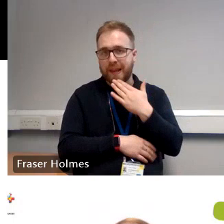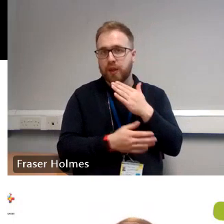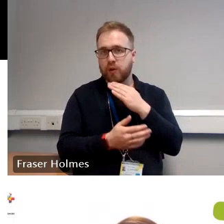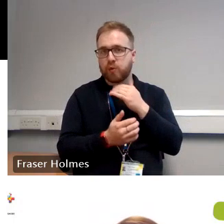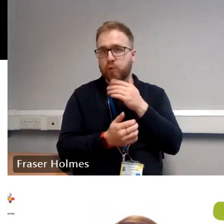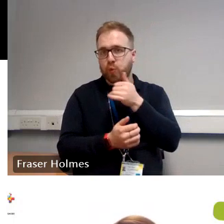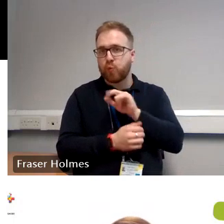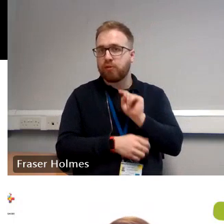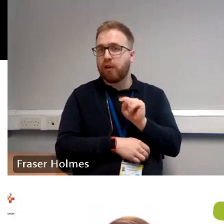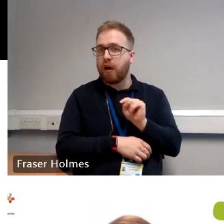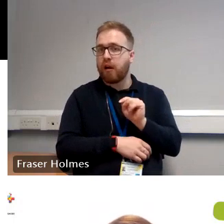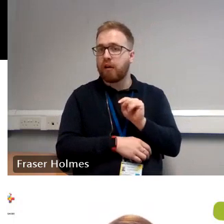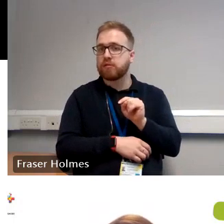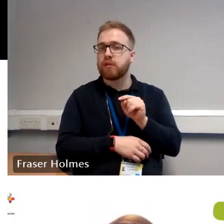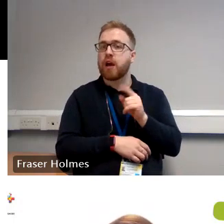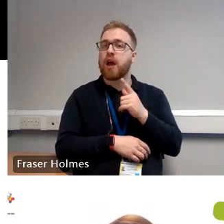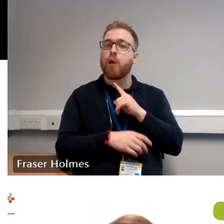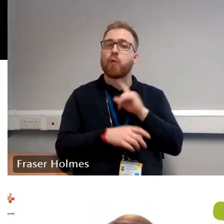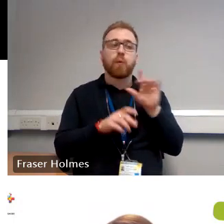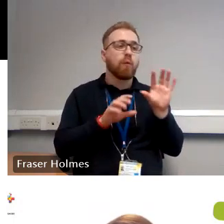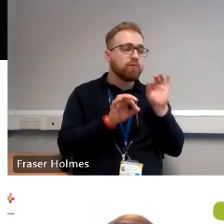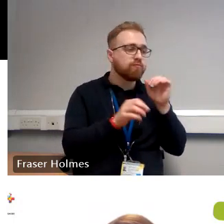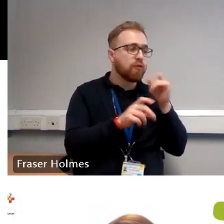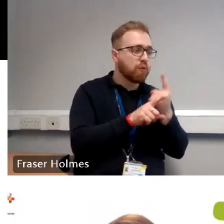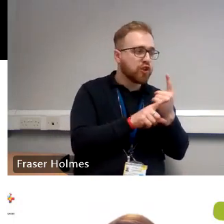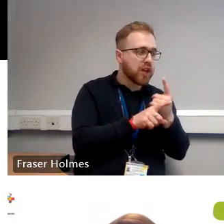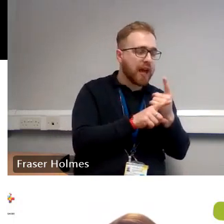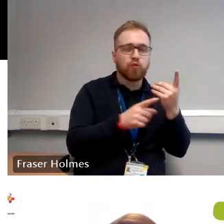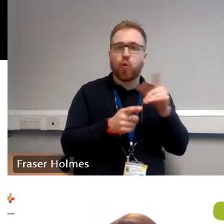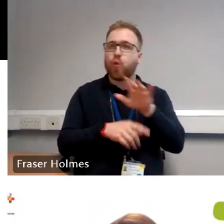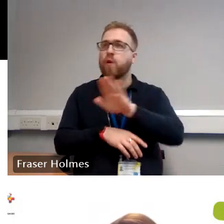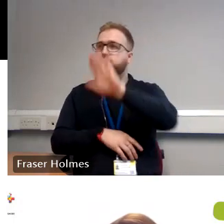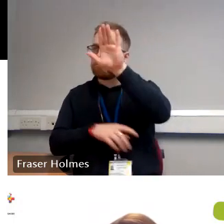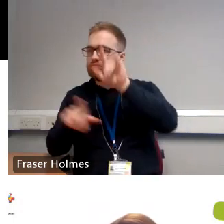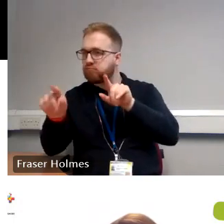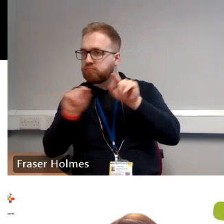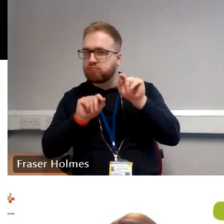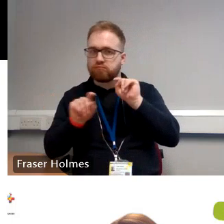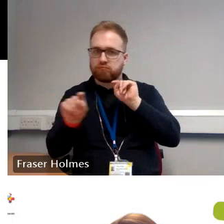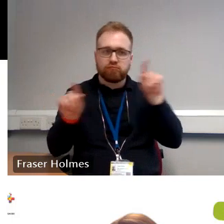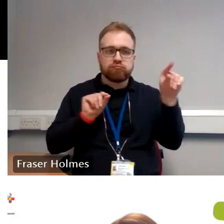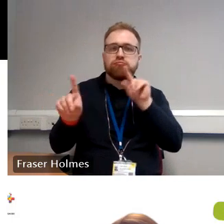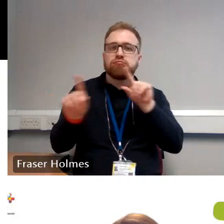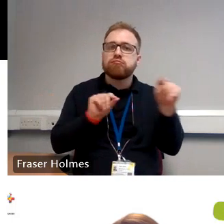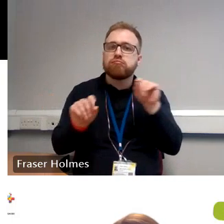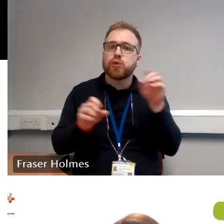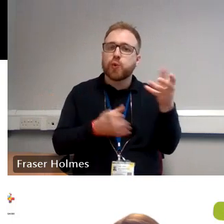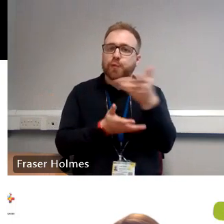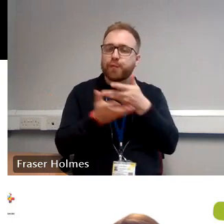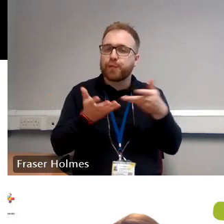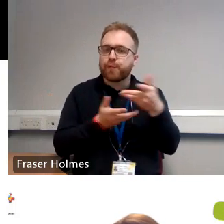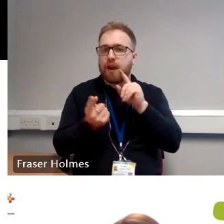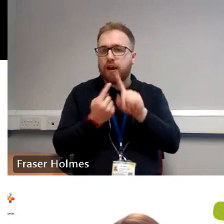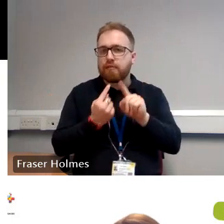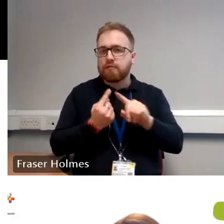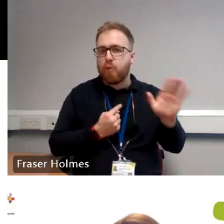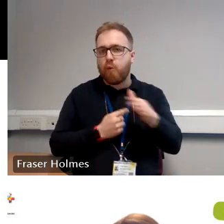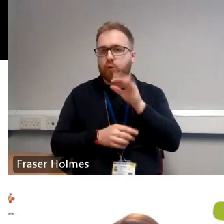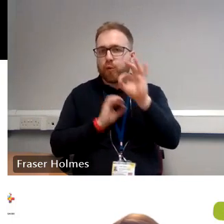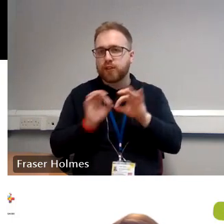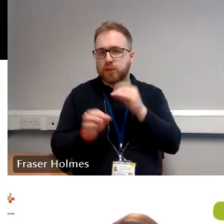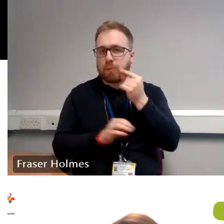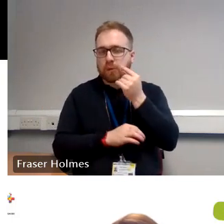and we'll, between picking comments out of the chat box and the hand raise function, we'll look to answer as many questions as possible.